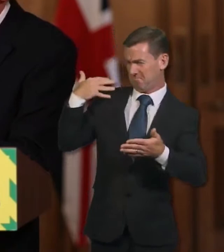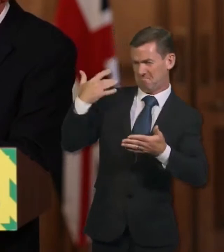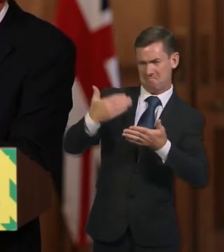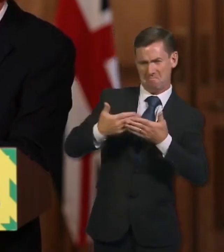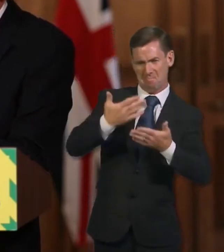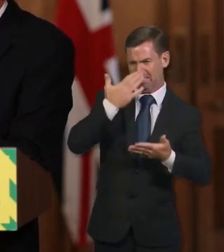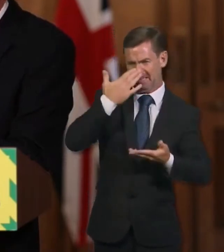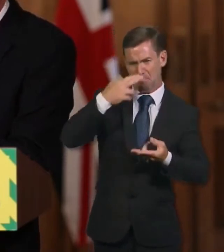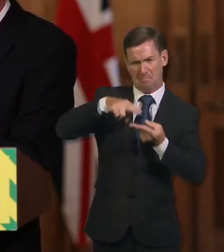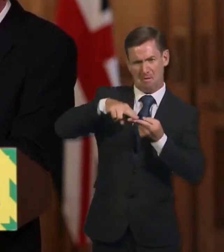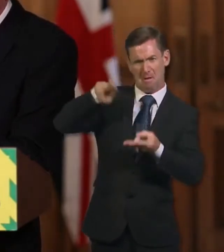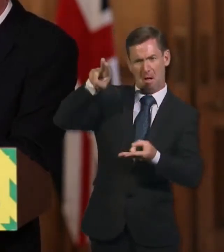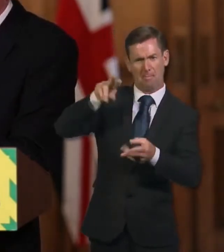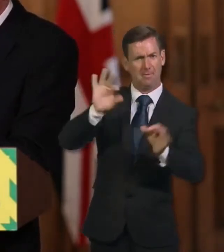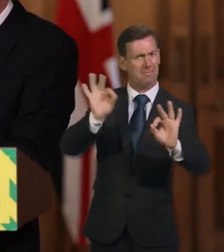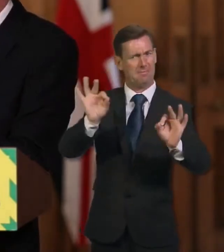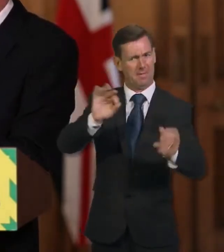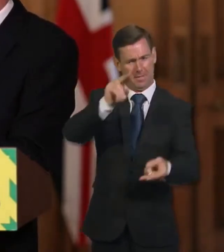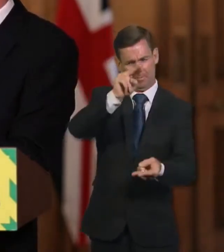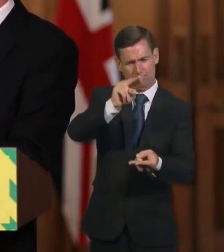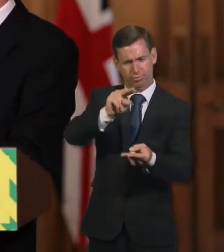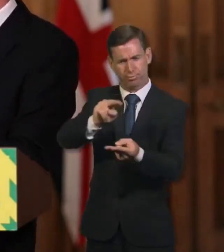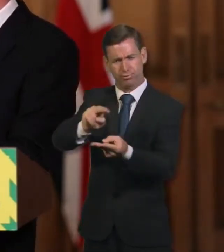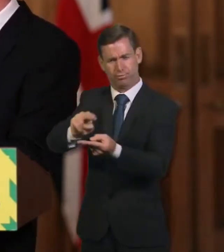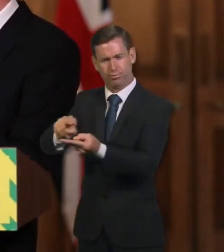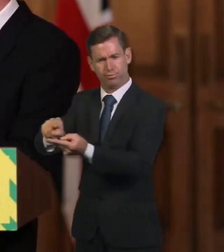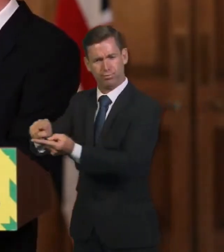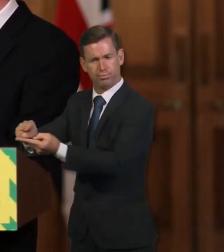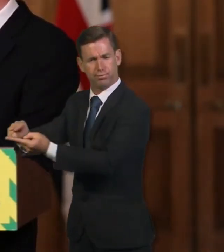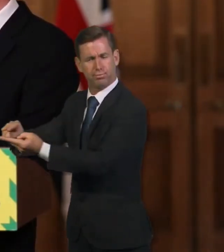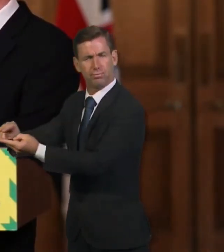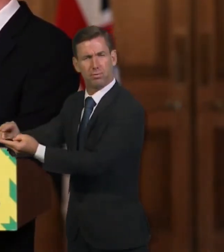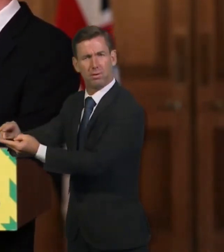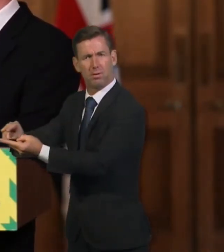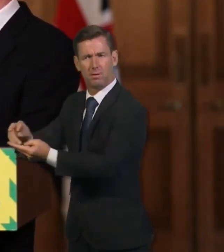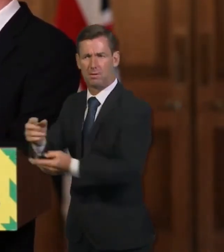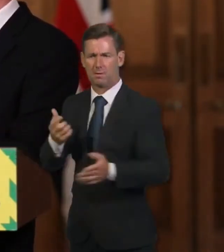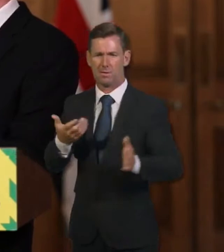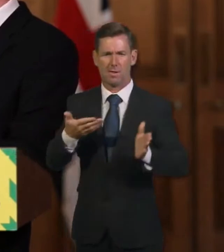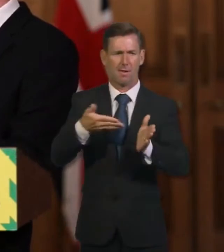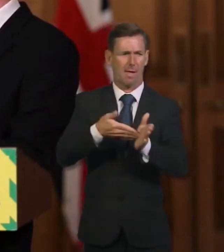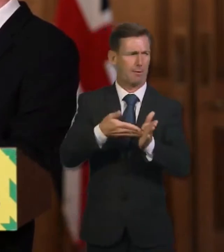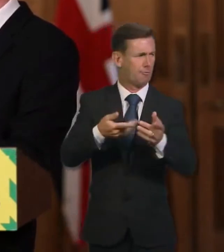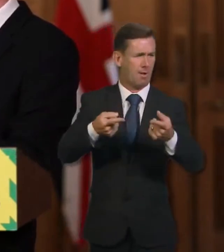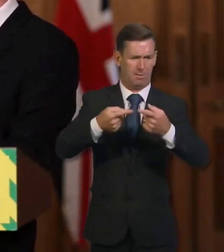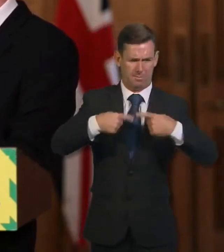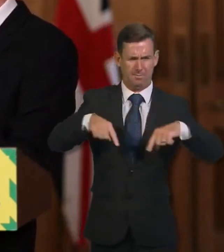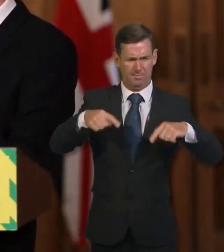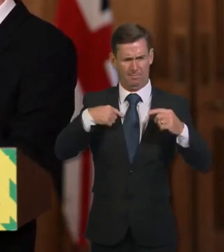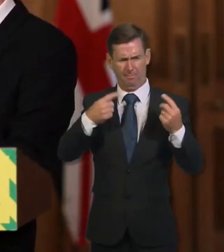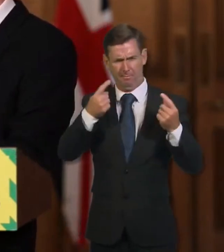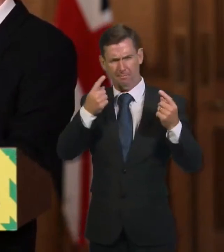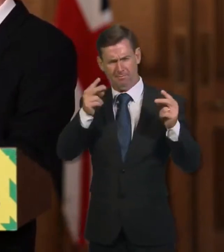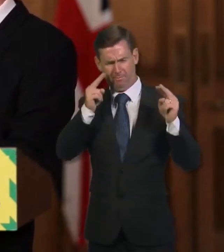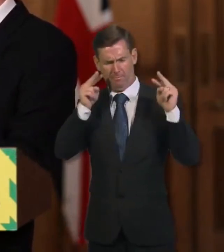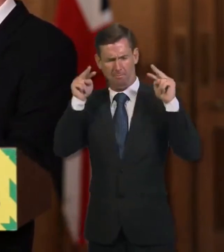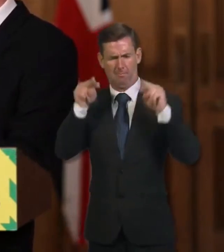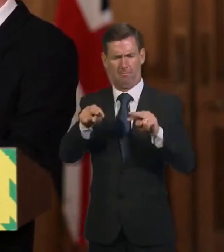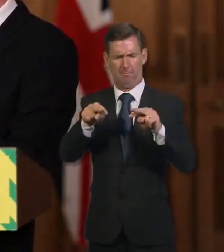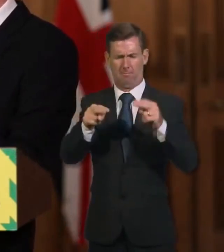to decline. And of course, we will continue to monitor the situation to ensure it continues to decline.